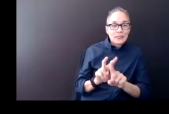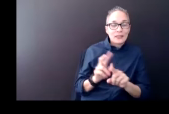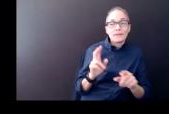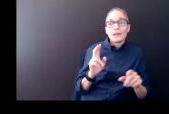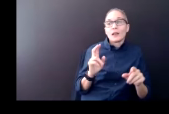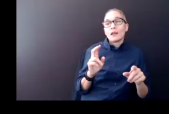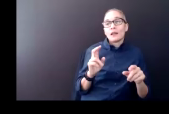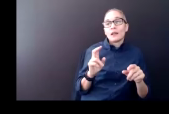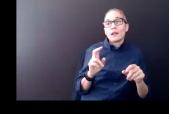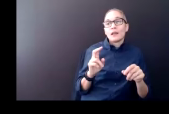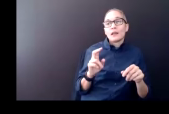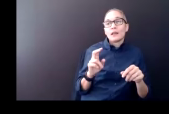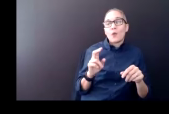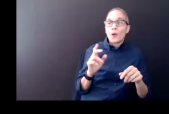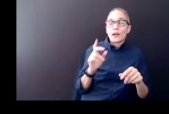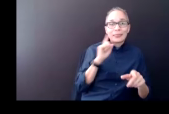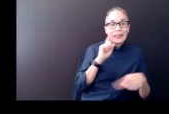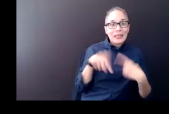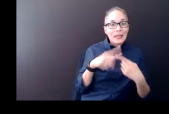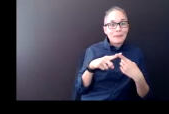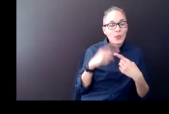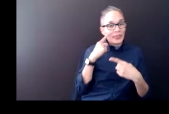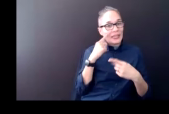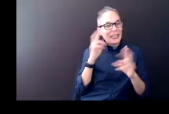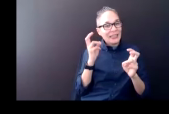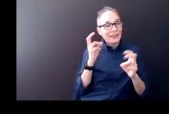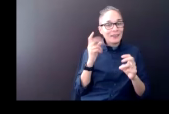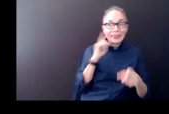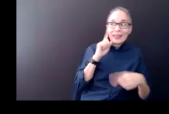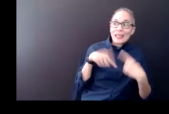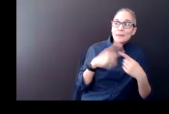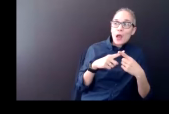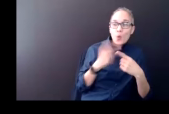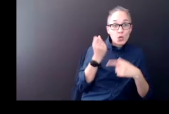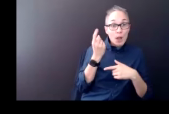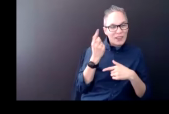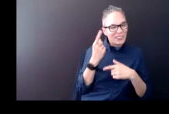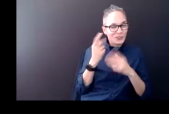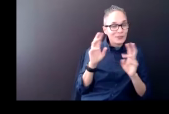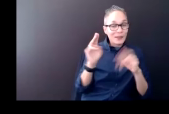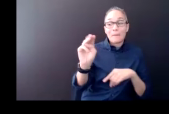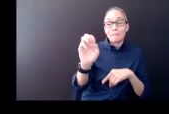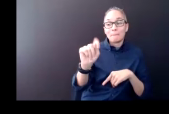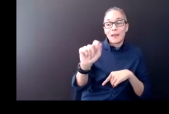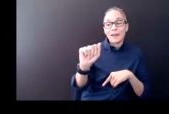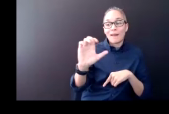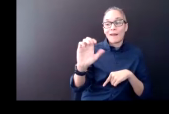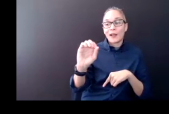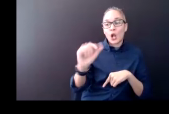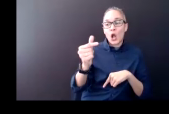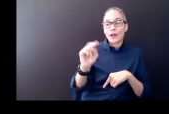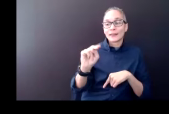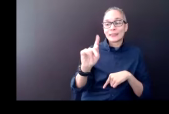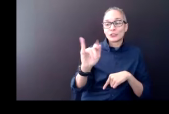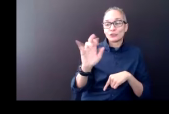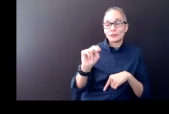and metacognition when you're thinking about comprehension, I was thinking about wow, okay. I was thinking about how